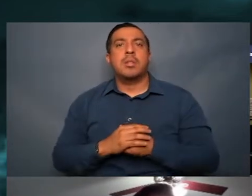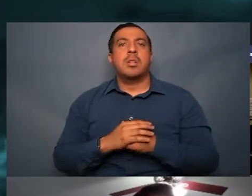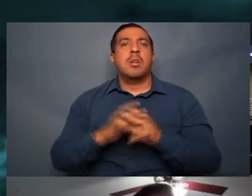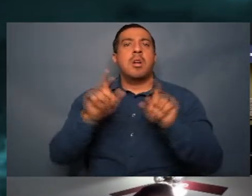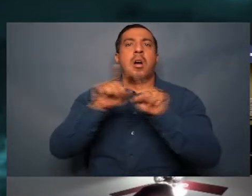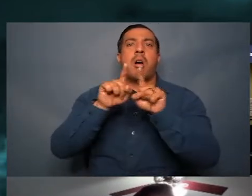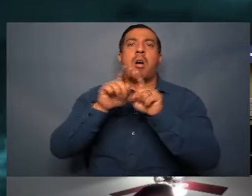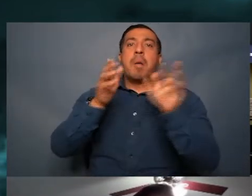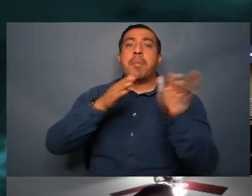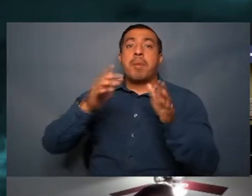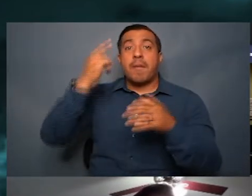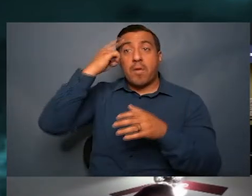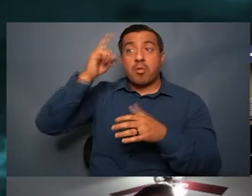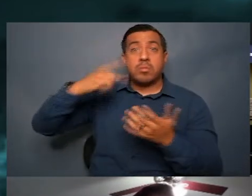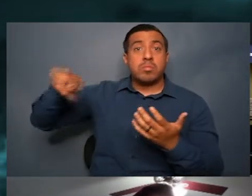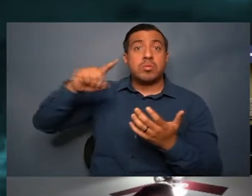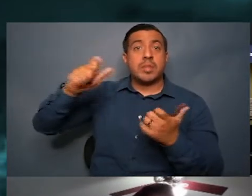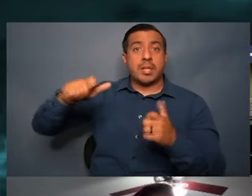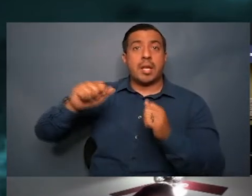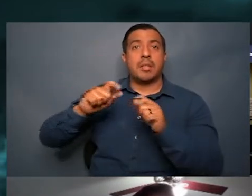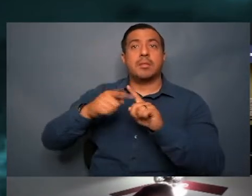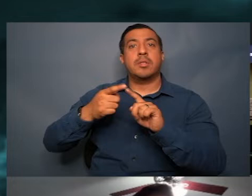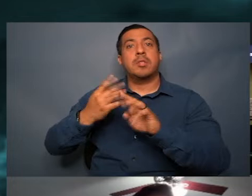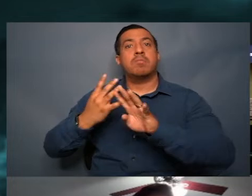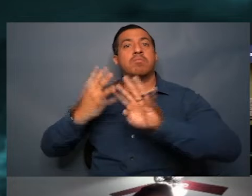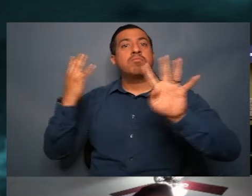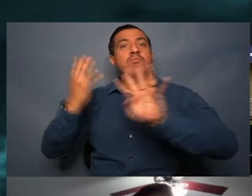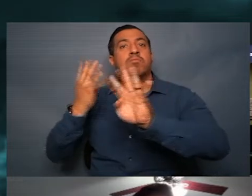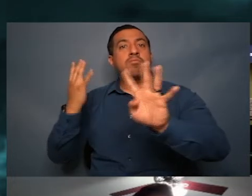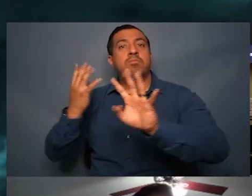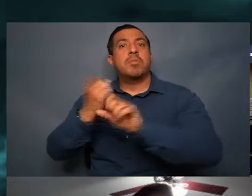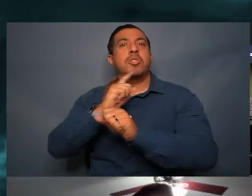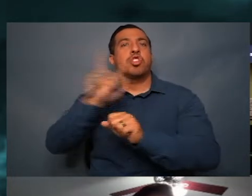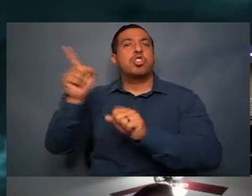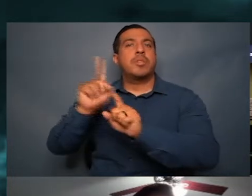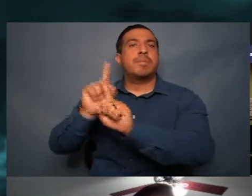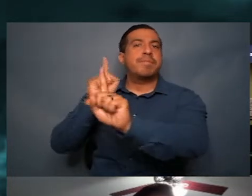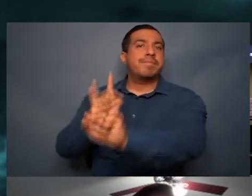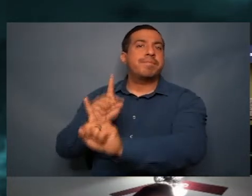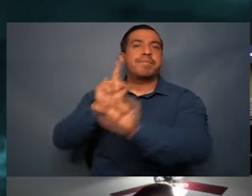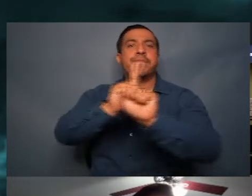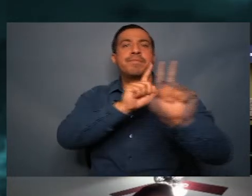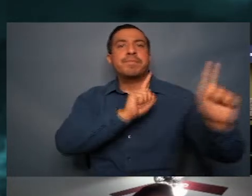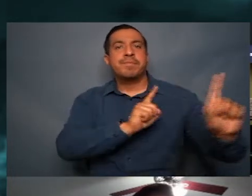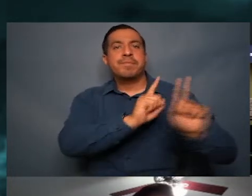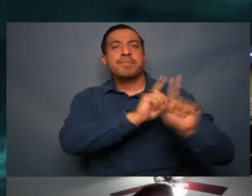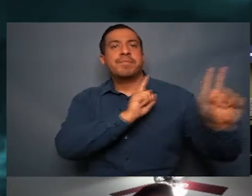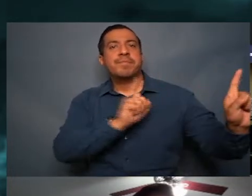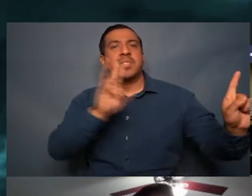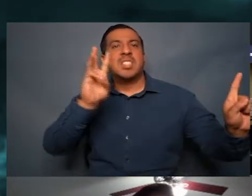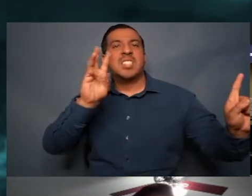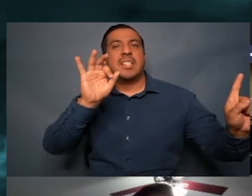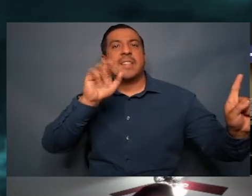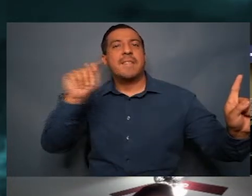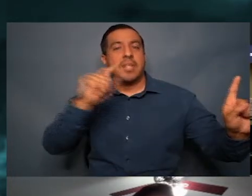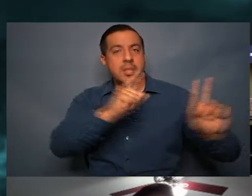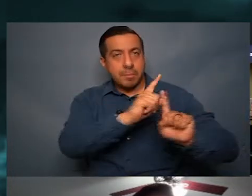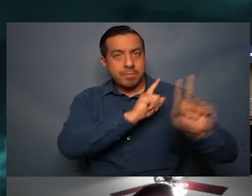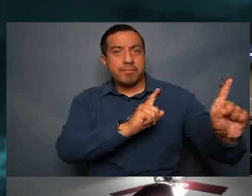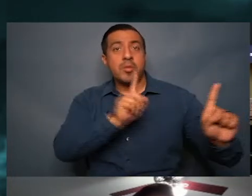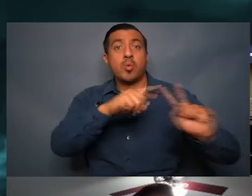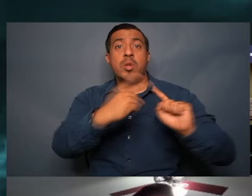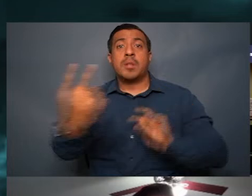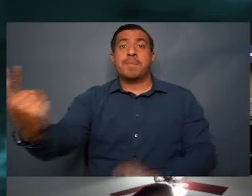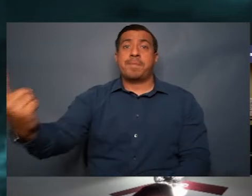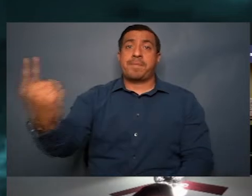preparing for folks to be able to line up, marking 6 feet apart for them to queue. Also, when they come up to the